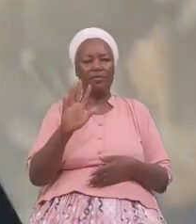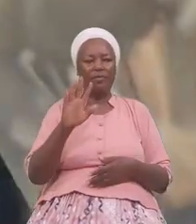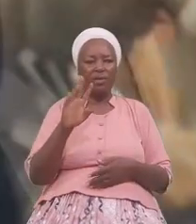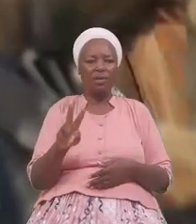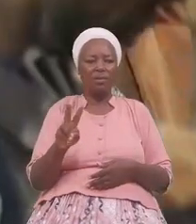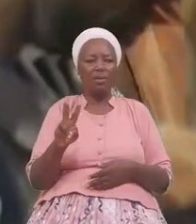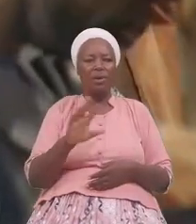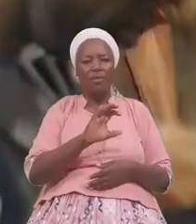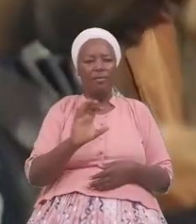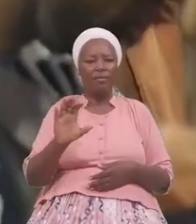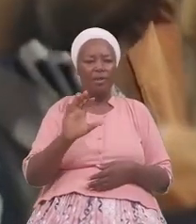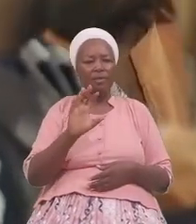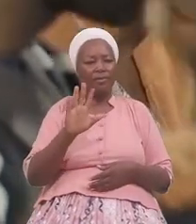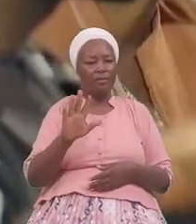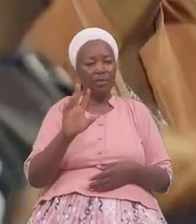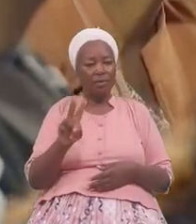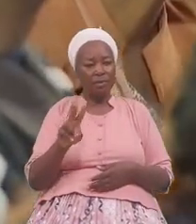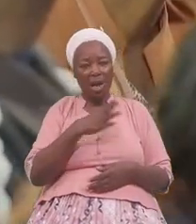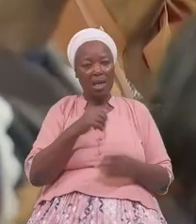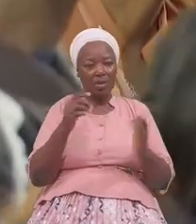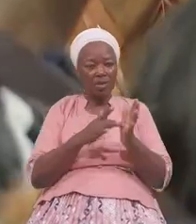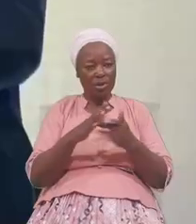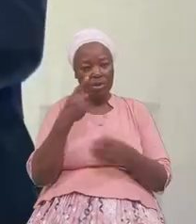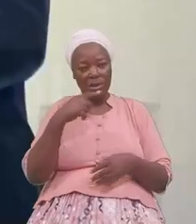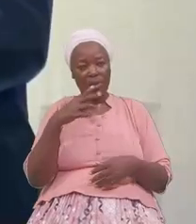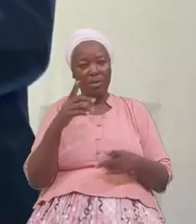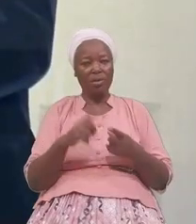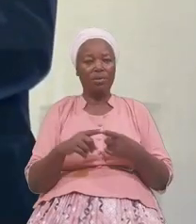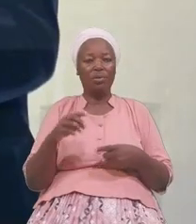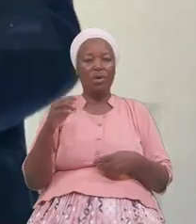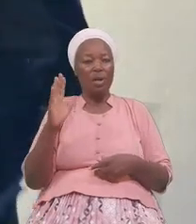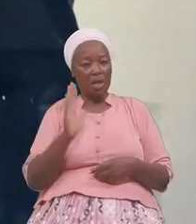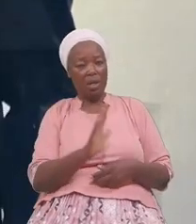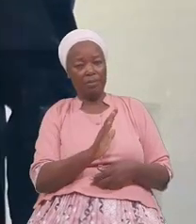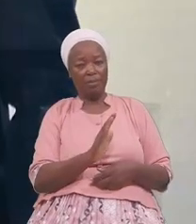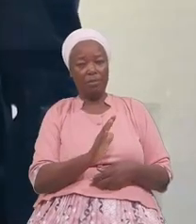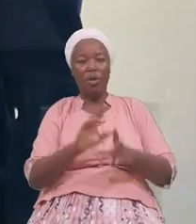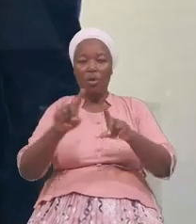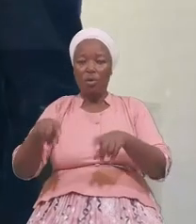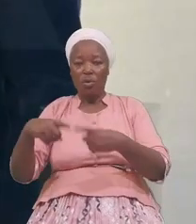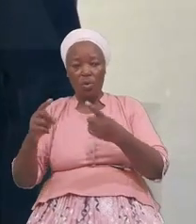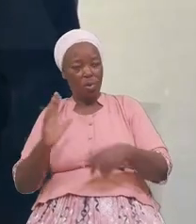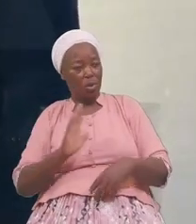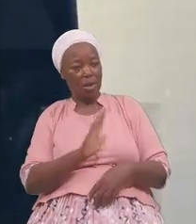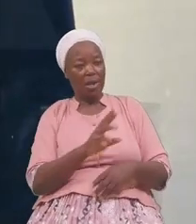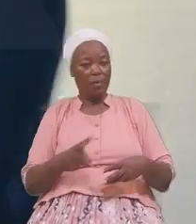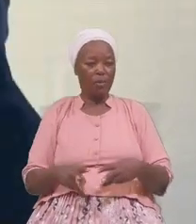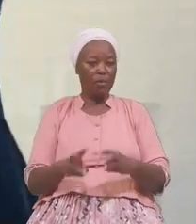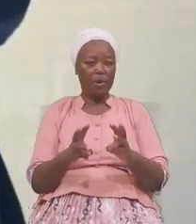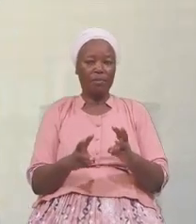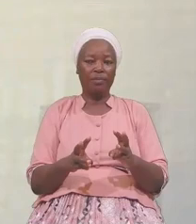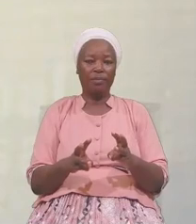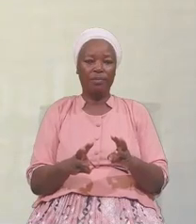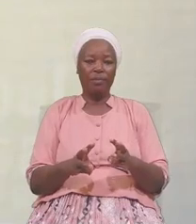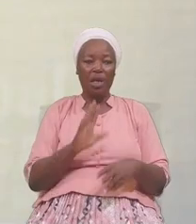verse 52, and Jesus said unto him, go thy way,